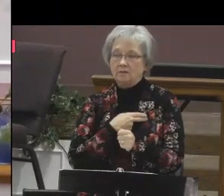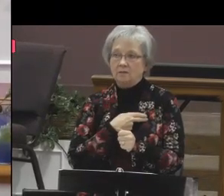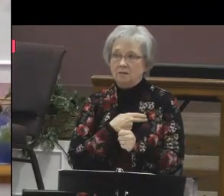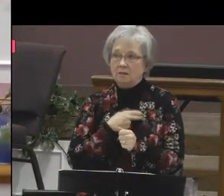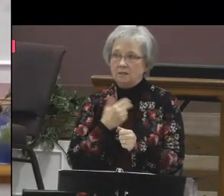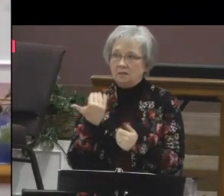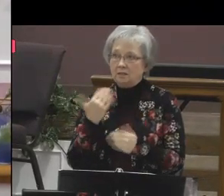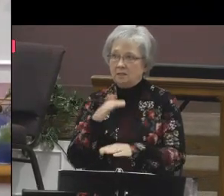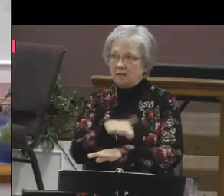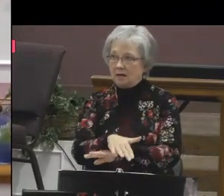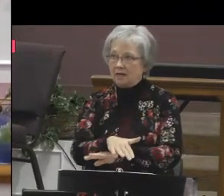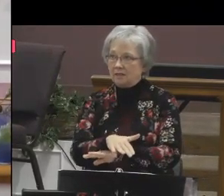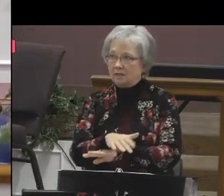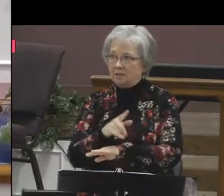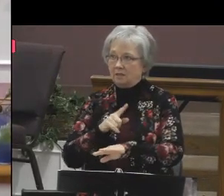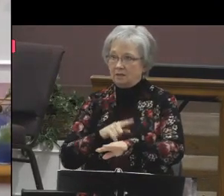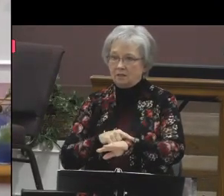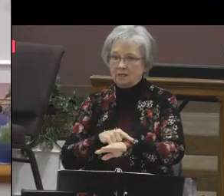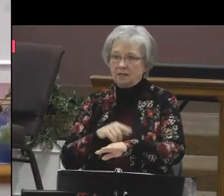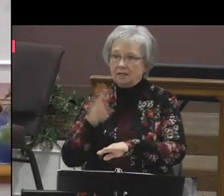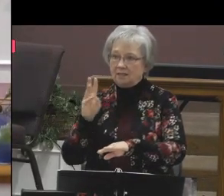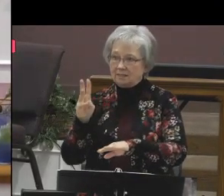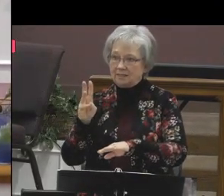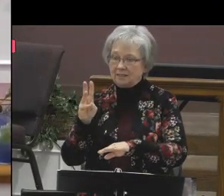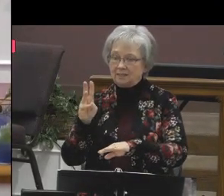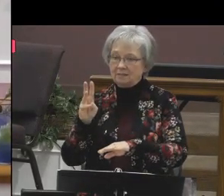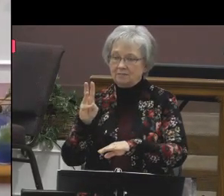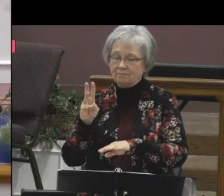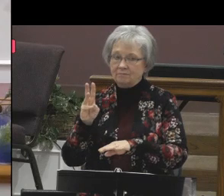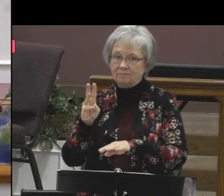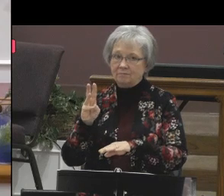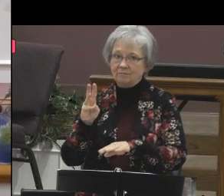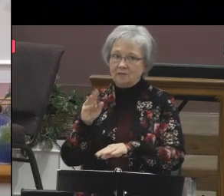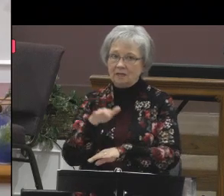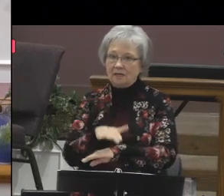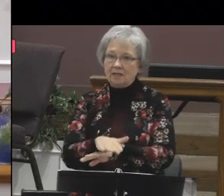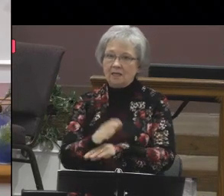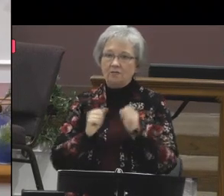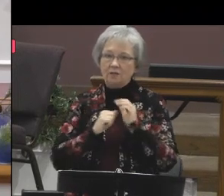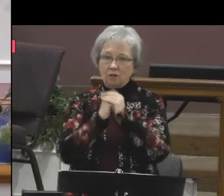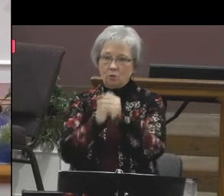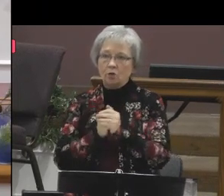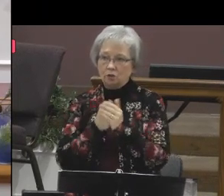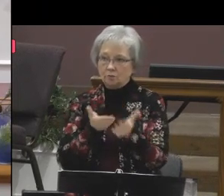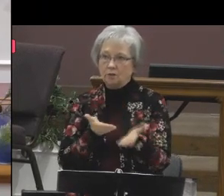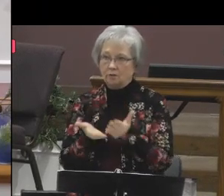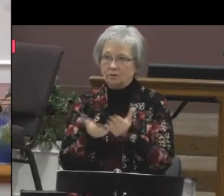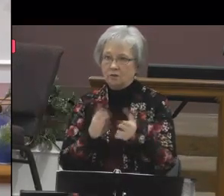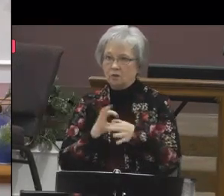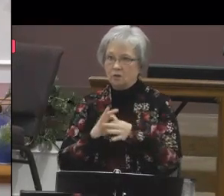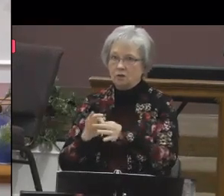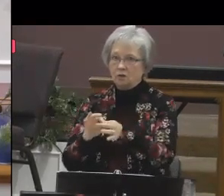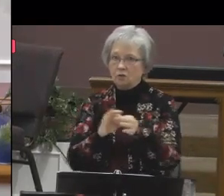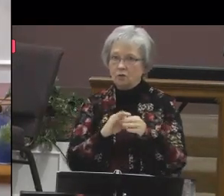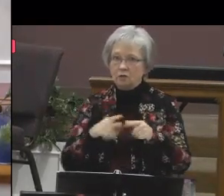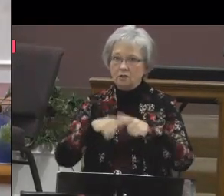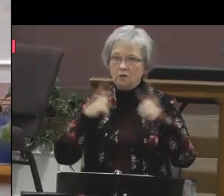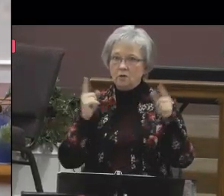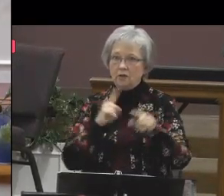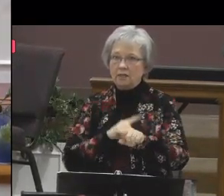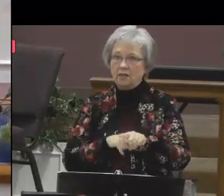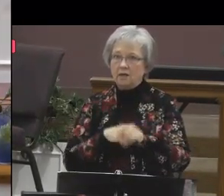This evening, we have an evening worship service in the chapel starting at 6 o'clock. Encourage you to come and join us for a great time of worship